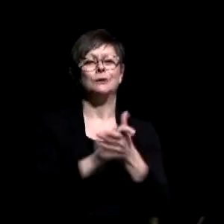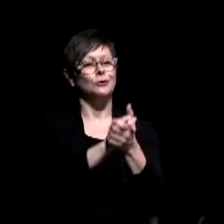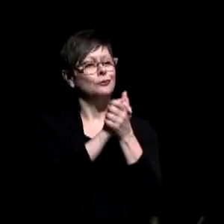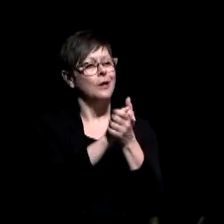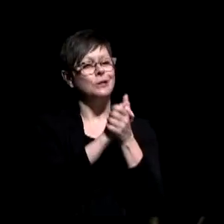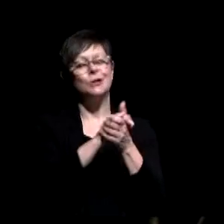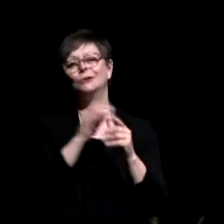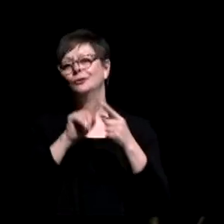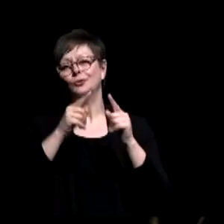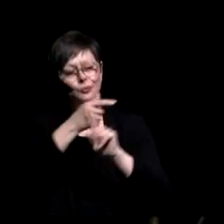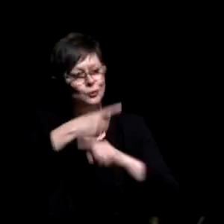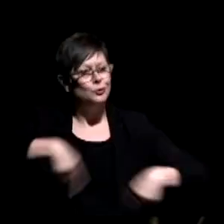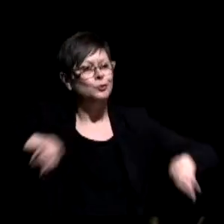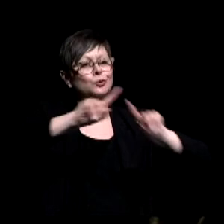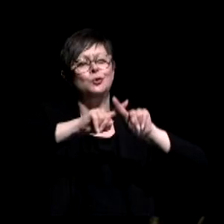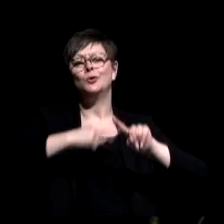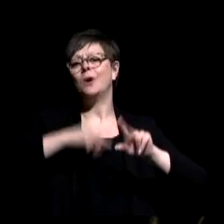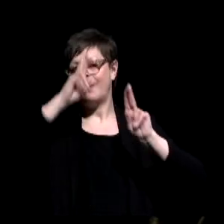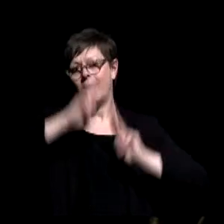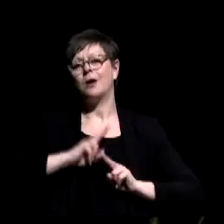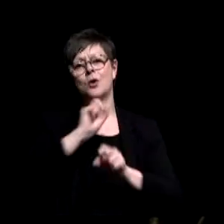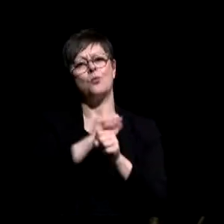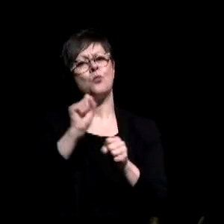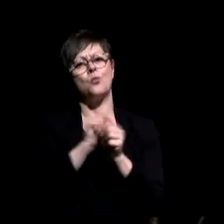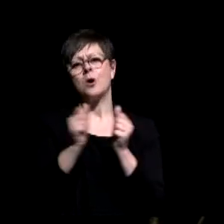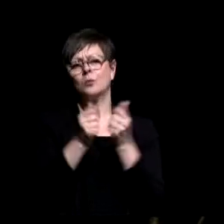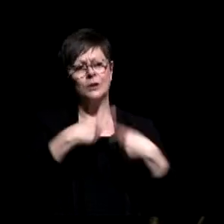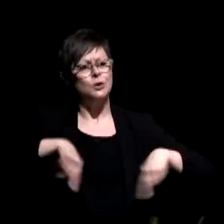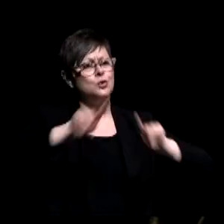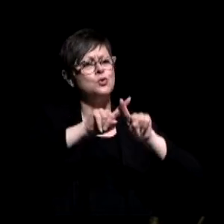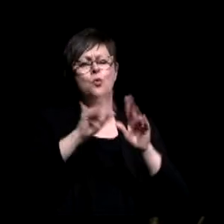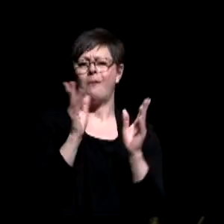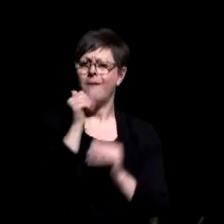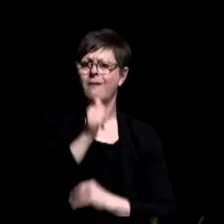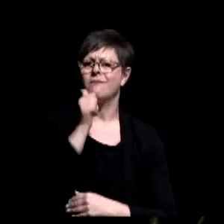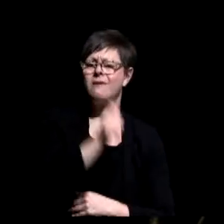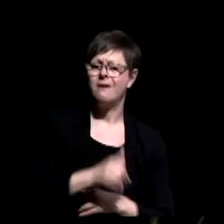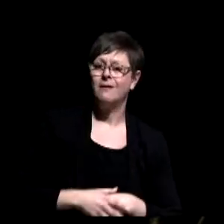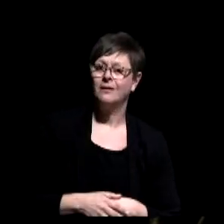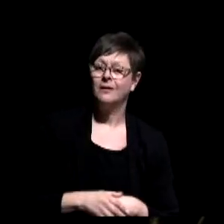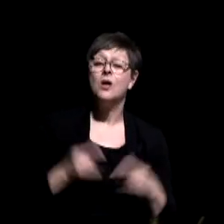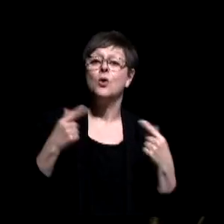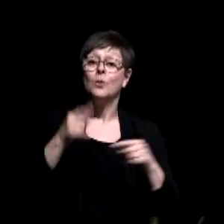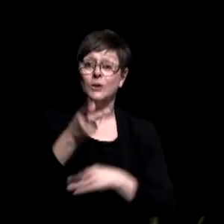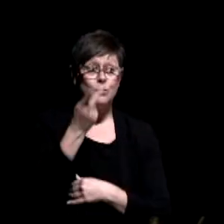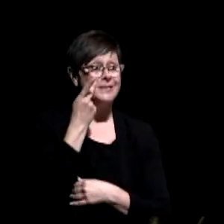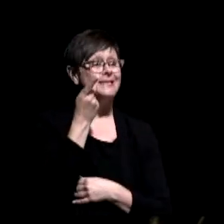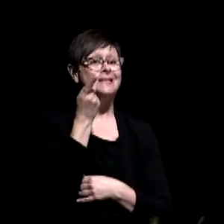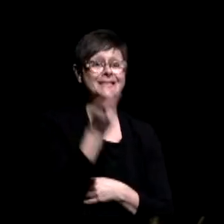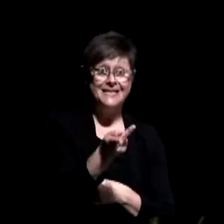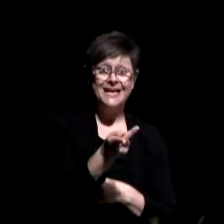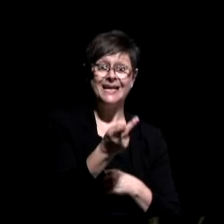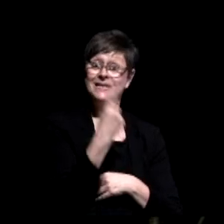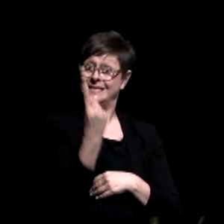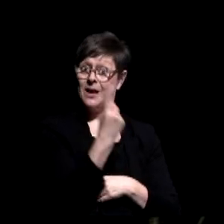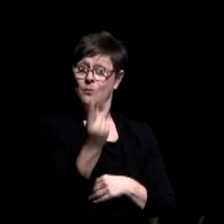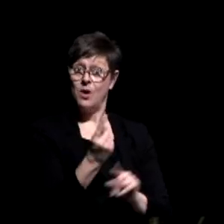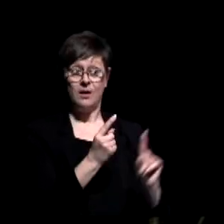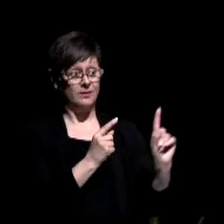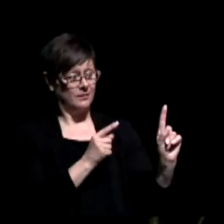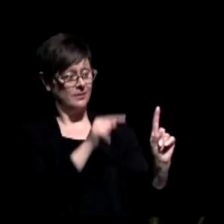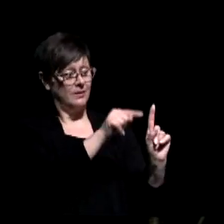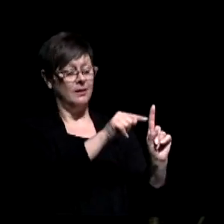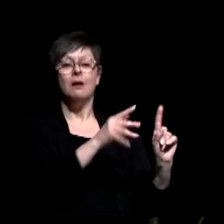every day. And when you see public service excellence throughout the year, I'd ask you to consider